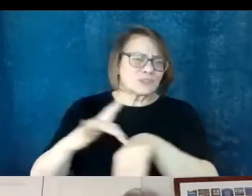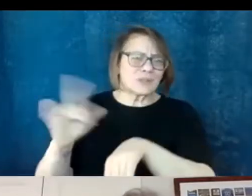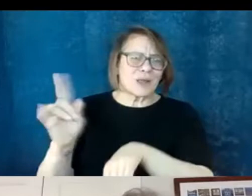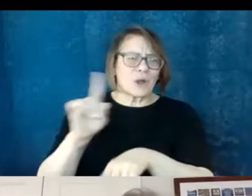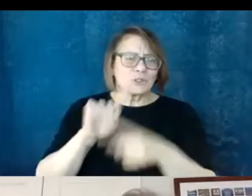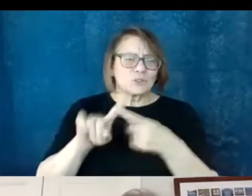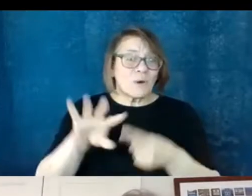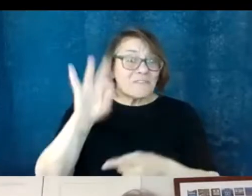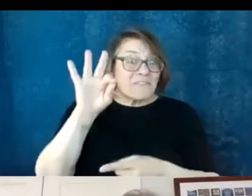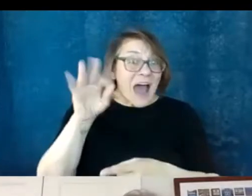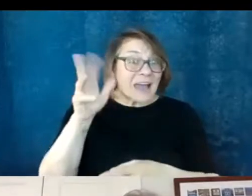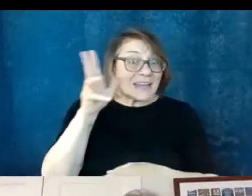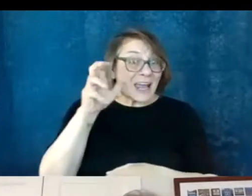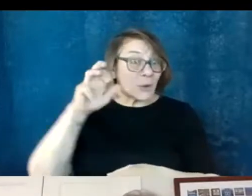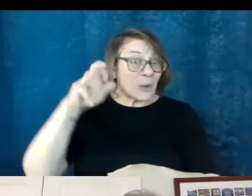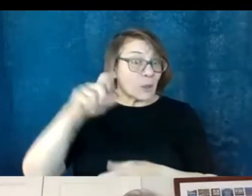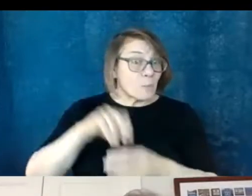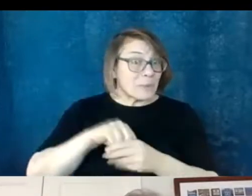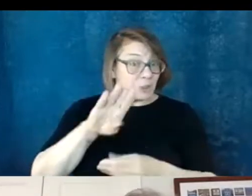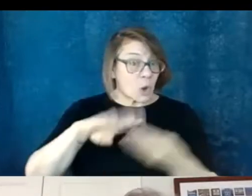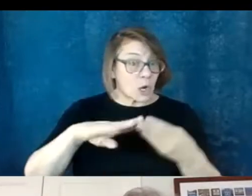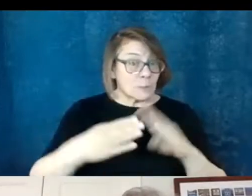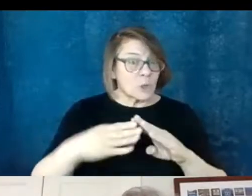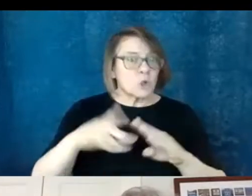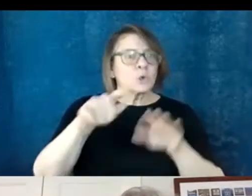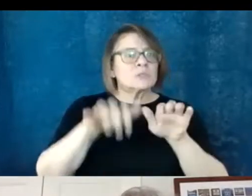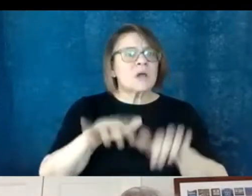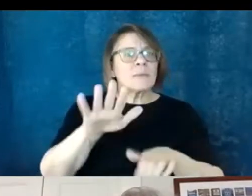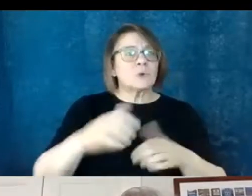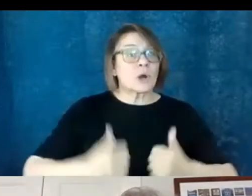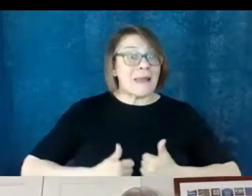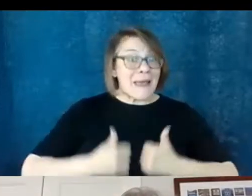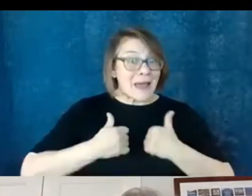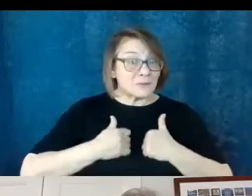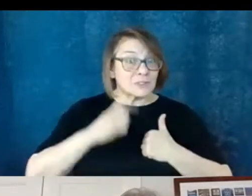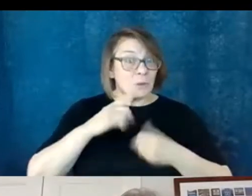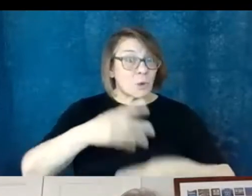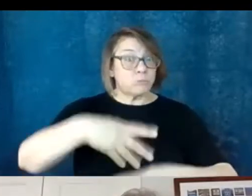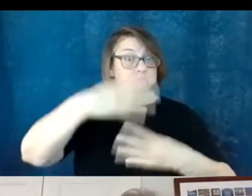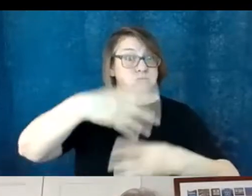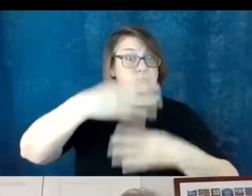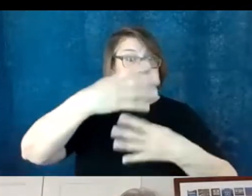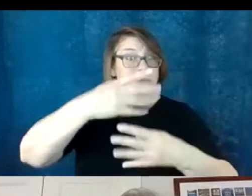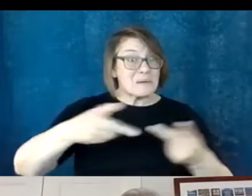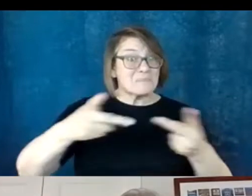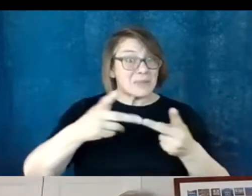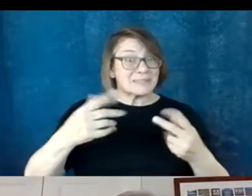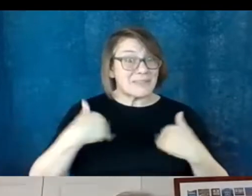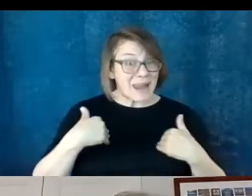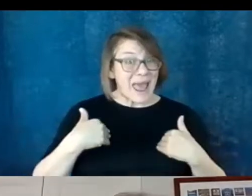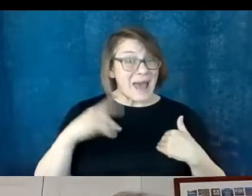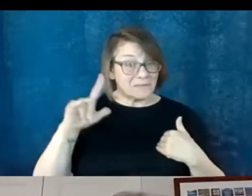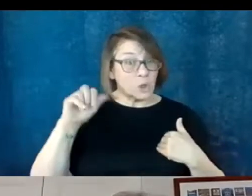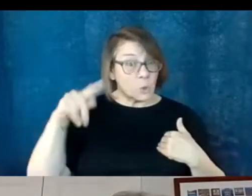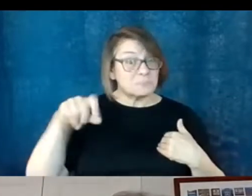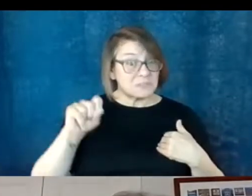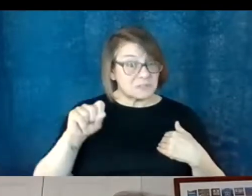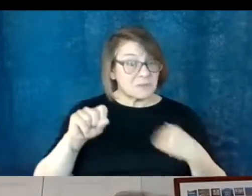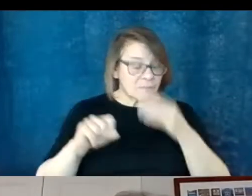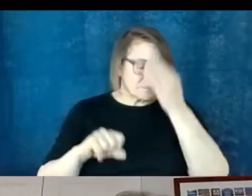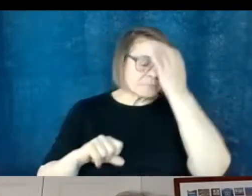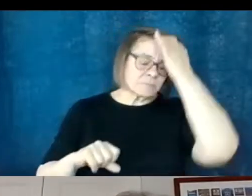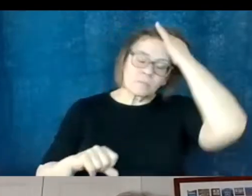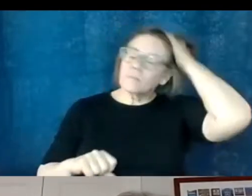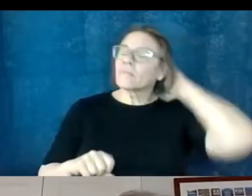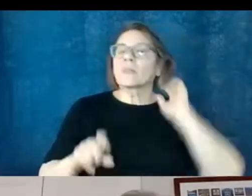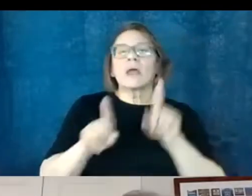a hearing loop in your community. You enter in your address and it'll find venues that have hearing loops. It'll talk about